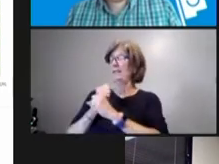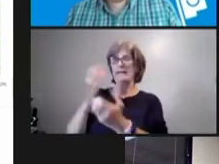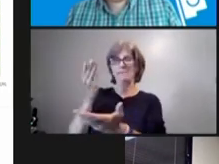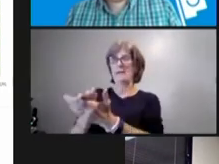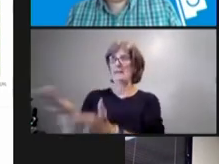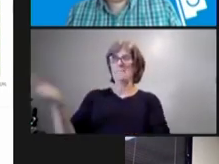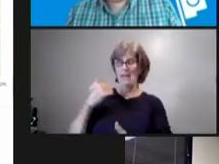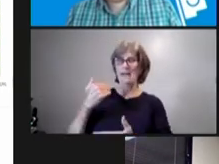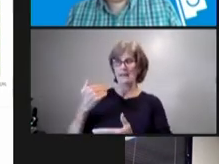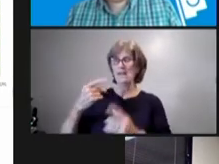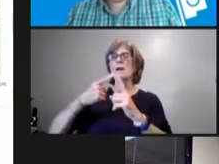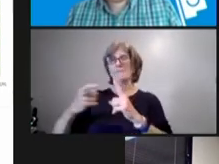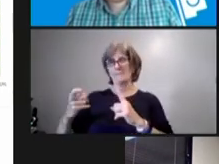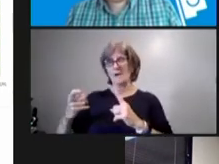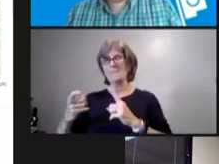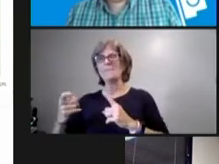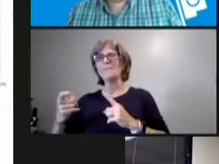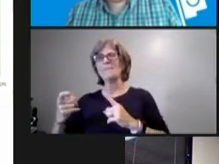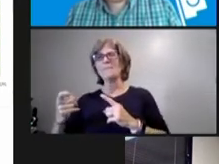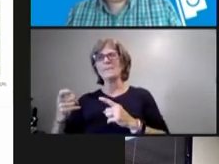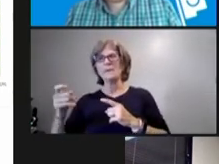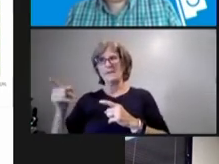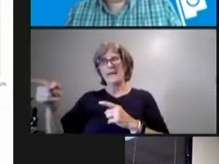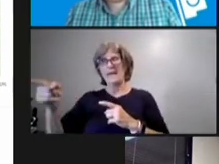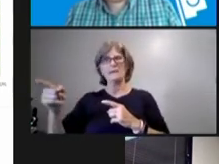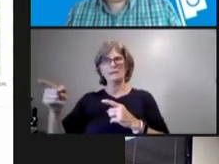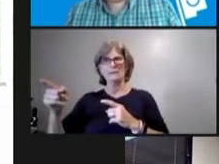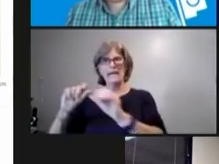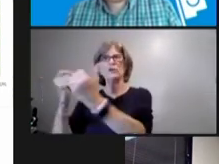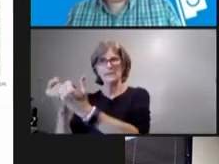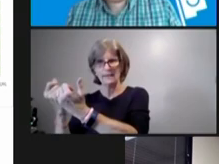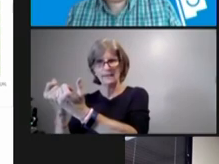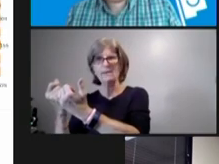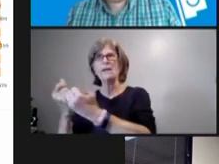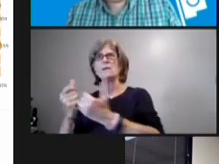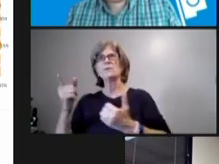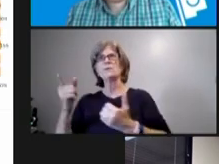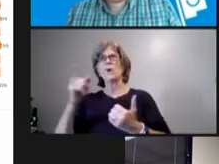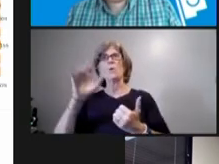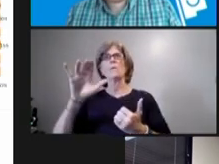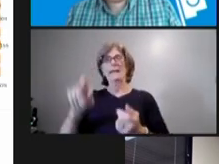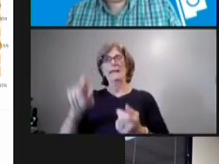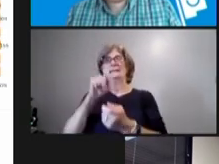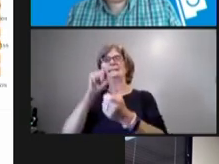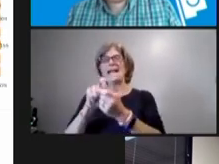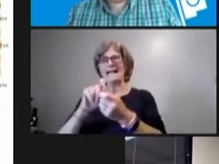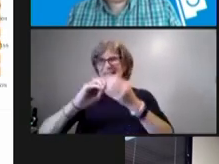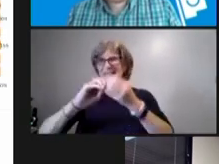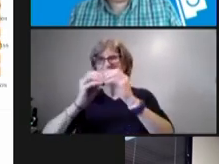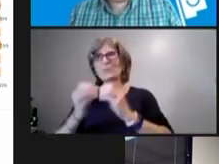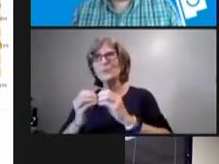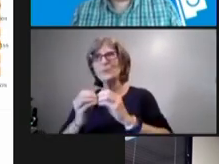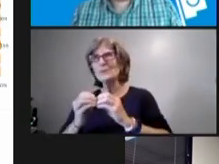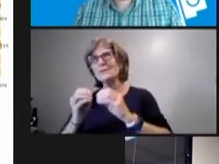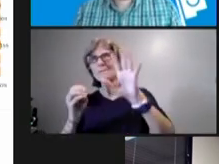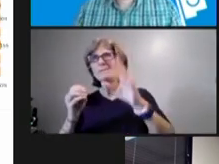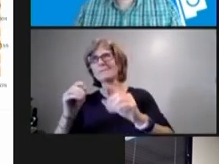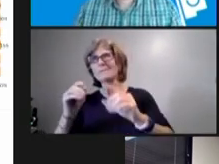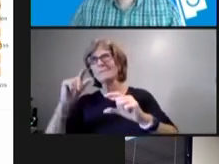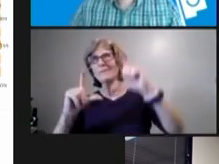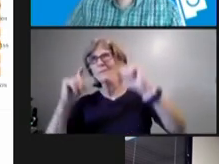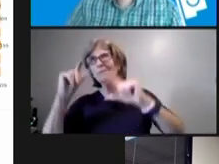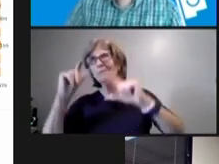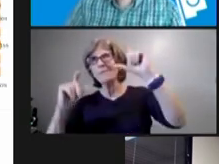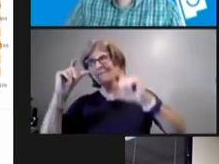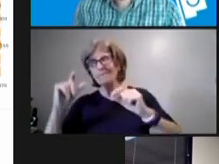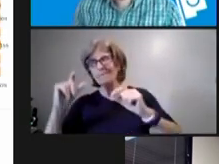demonstration dollars. So in terms of what is available and like committed here, it would be